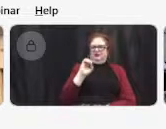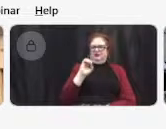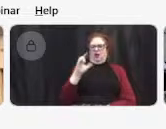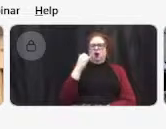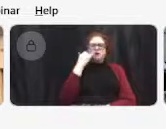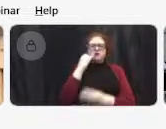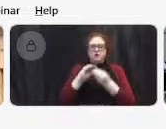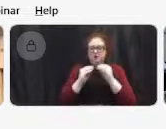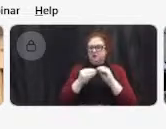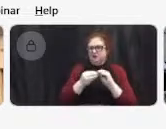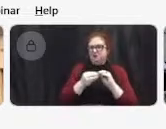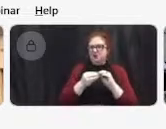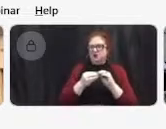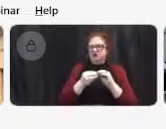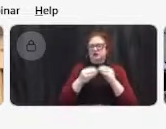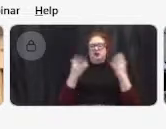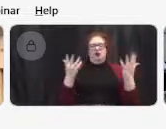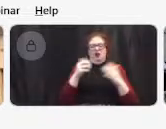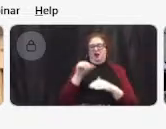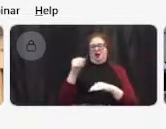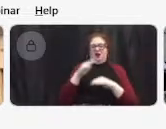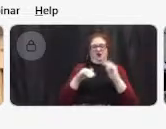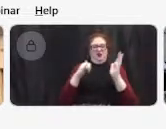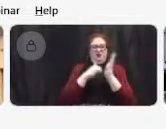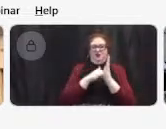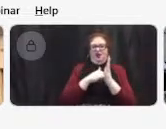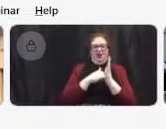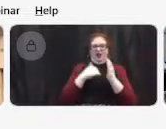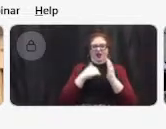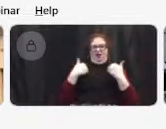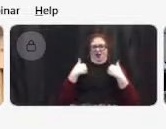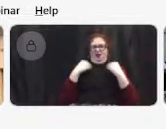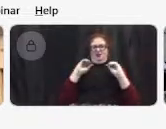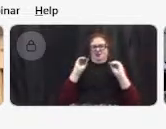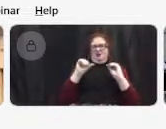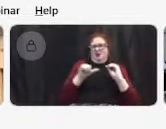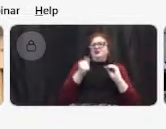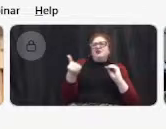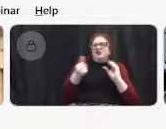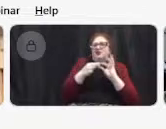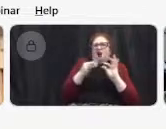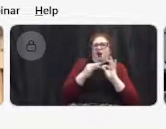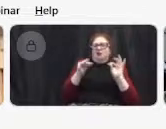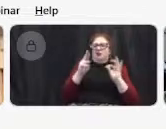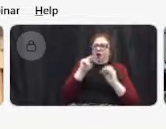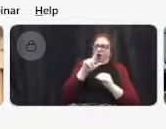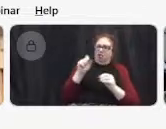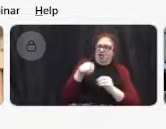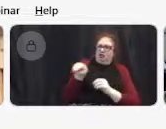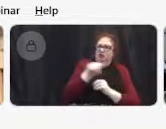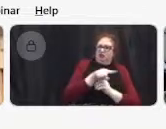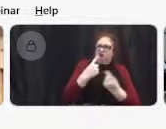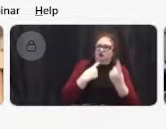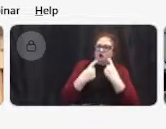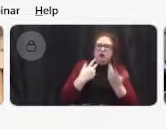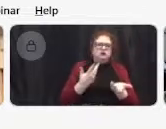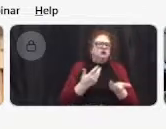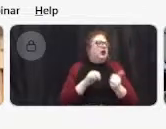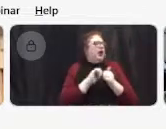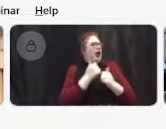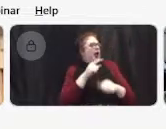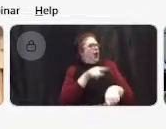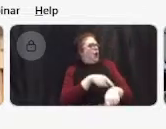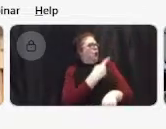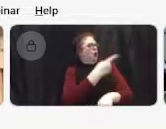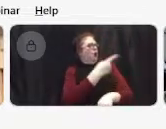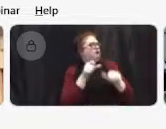Other than that, I don't really have anything else to comment on unless there are questions. How long has this been fully in operation, running